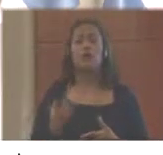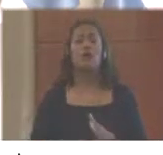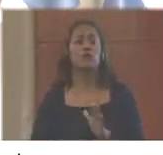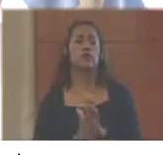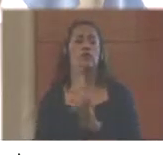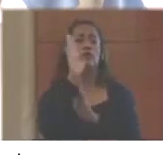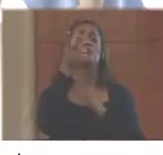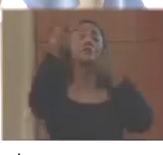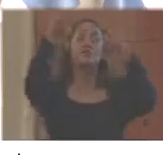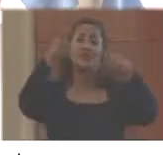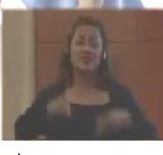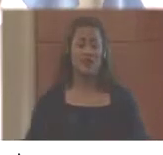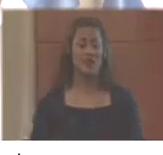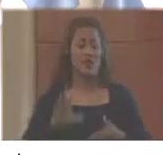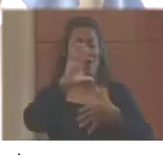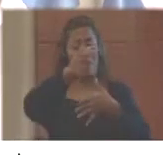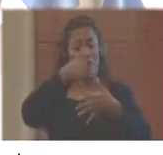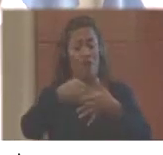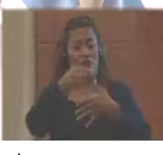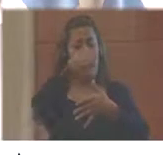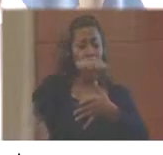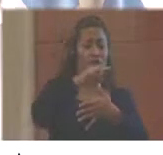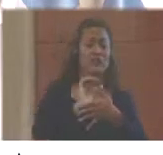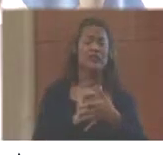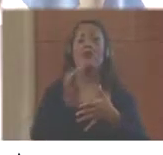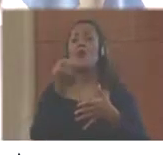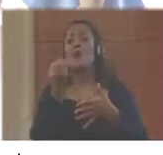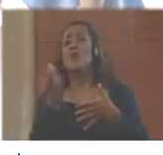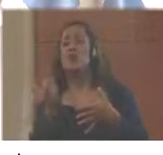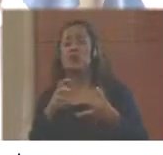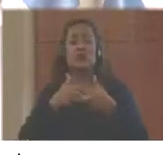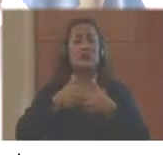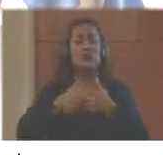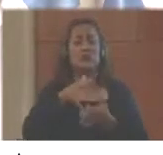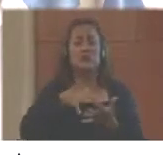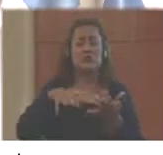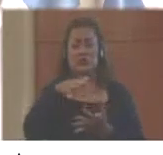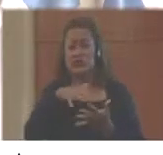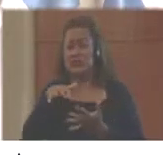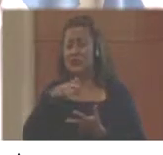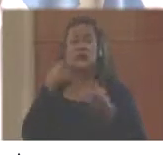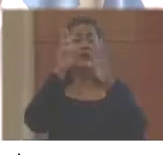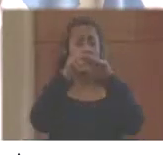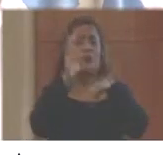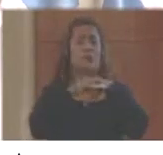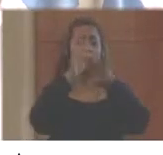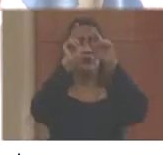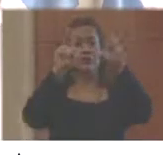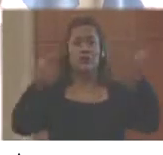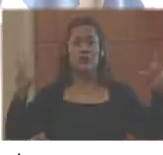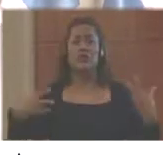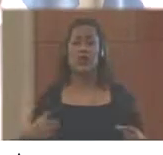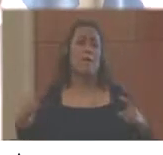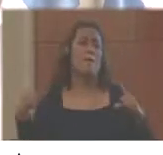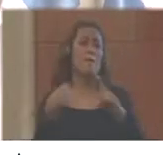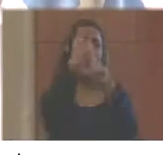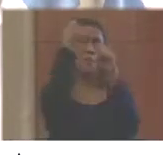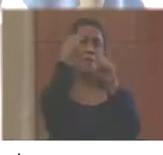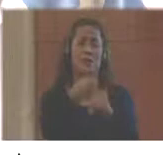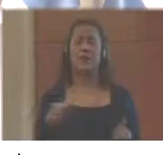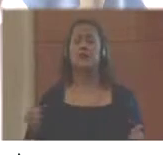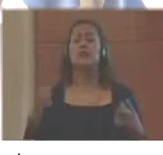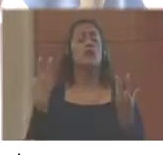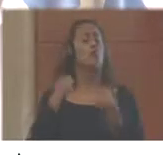it a special potential for development, but it also makes it the objective of